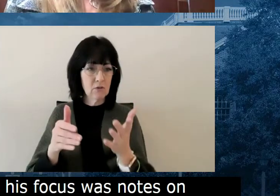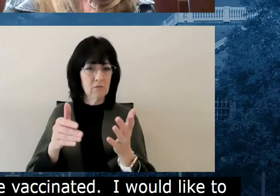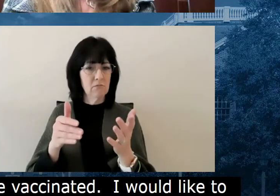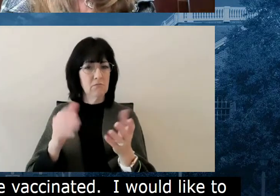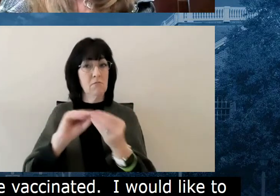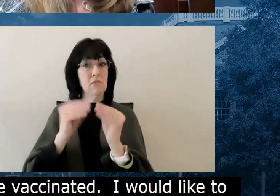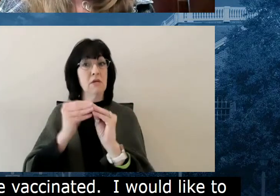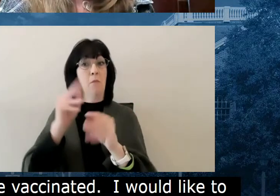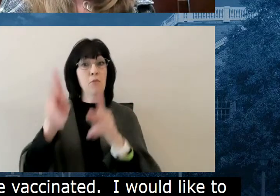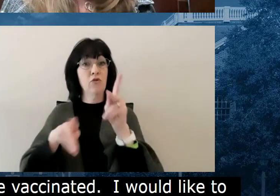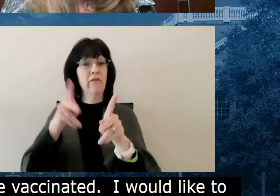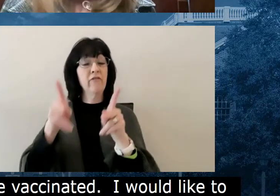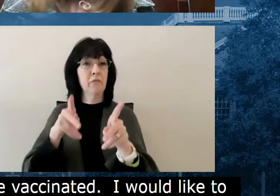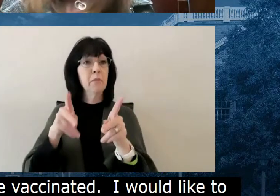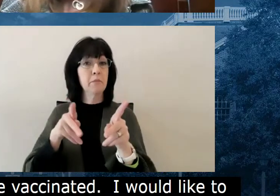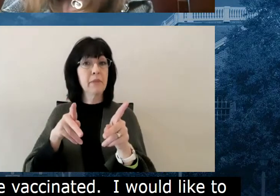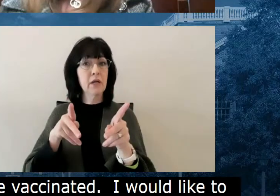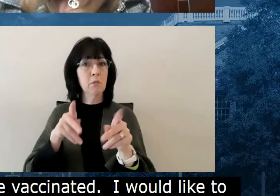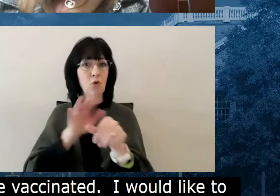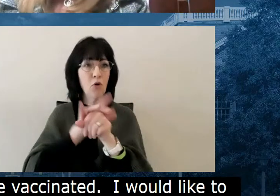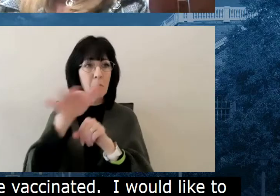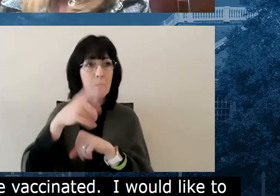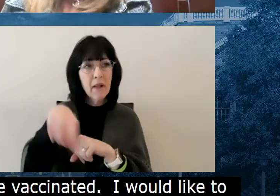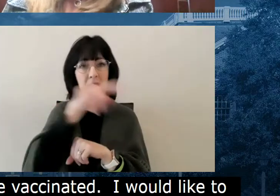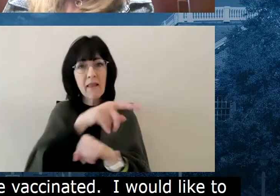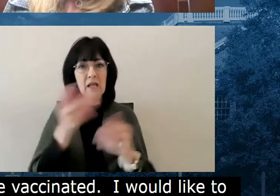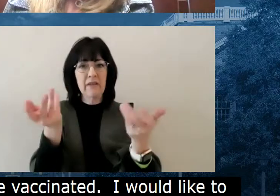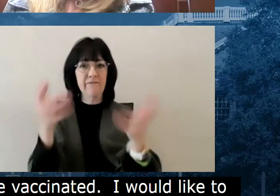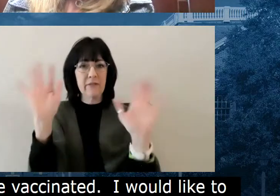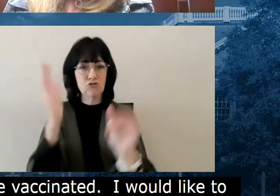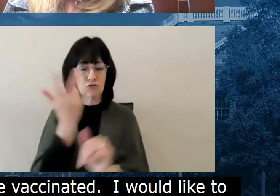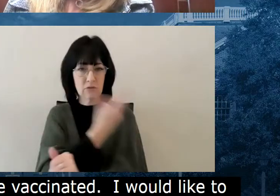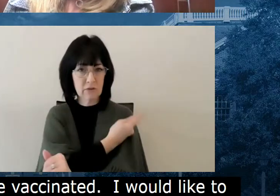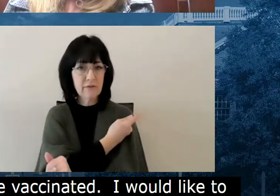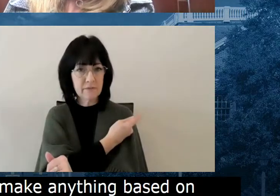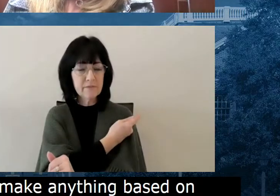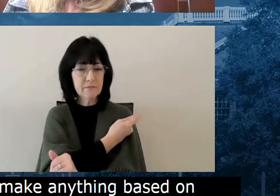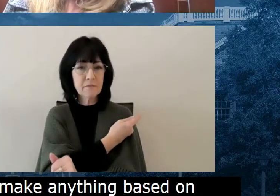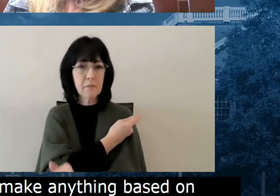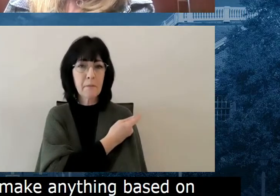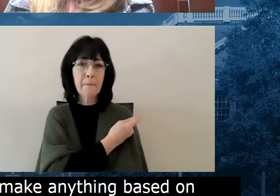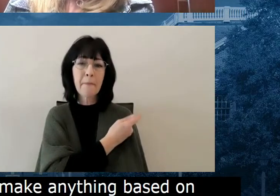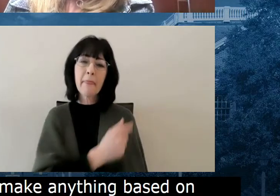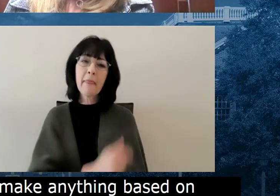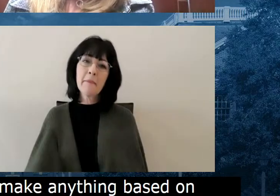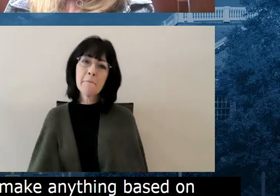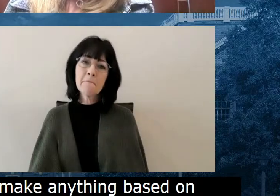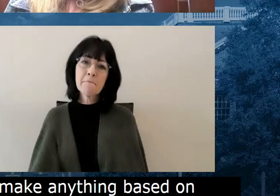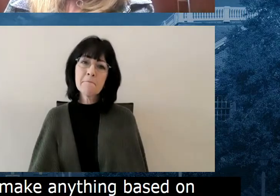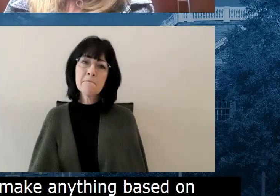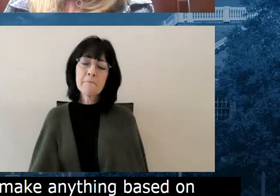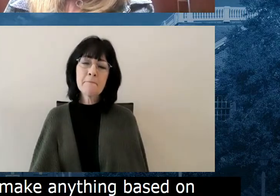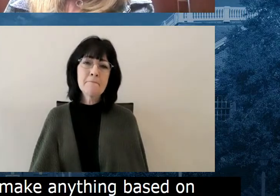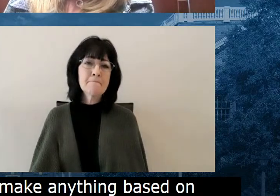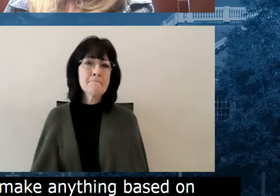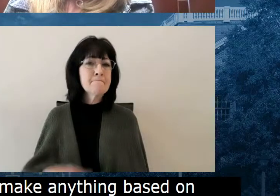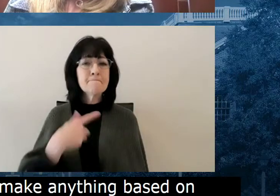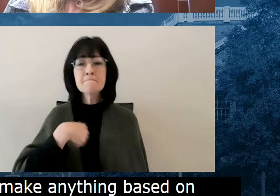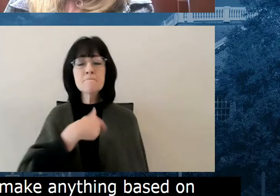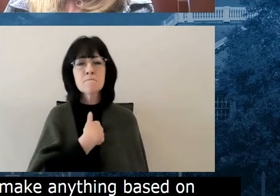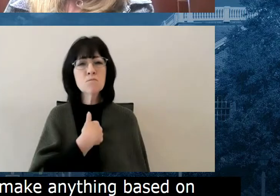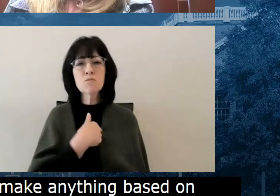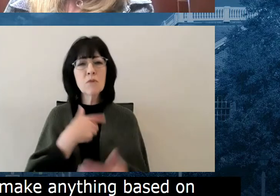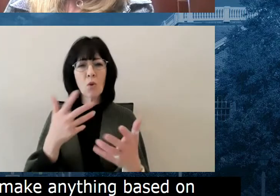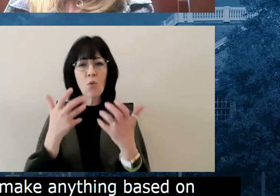anything based on meeting a certain percentage for lots of different reasons,